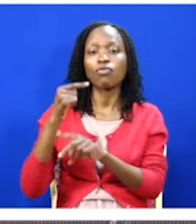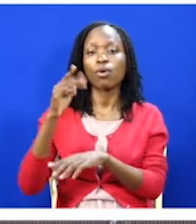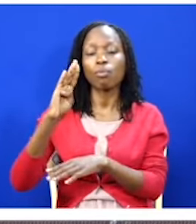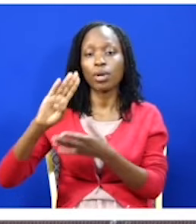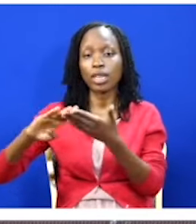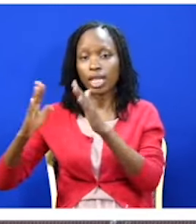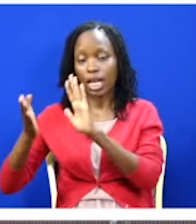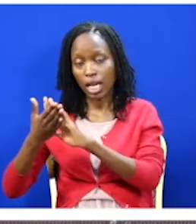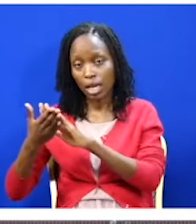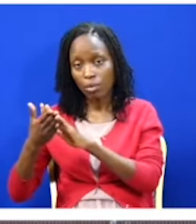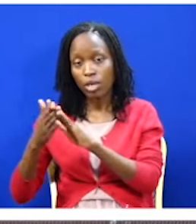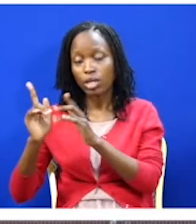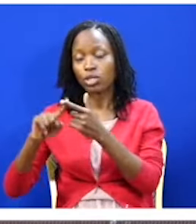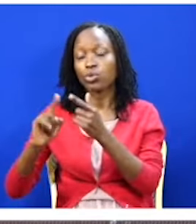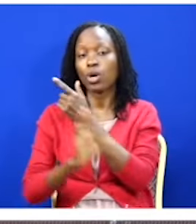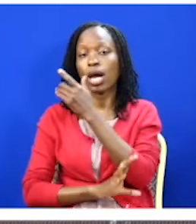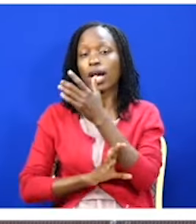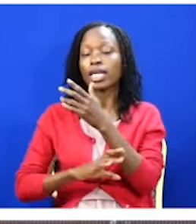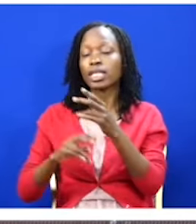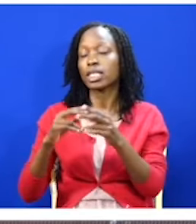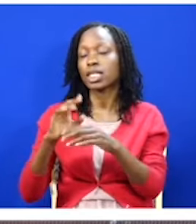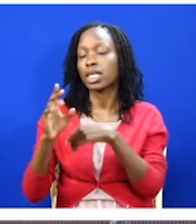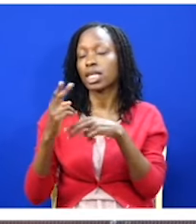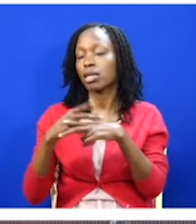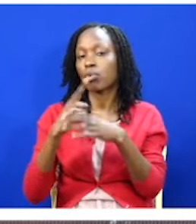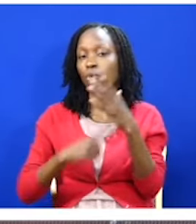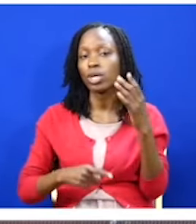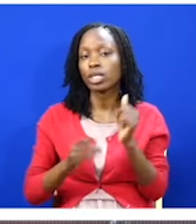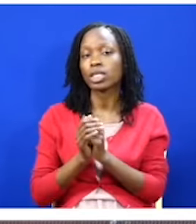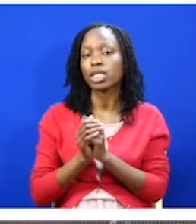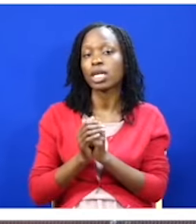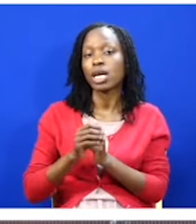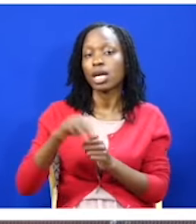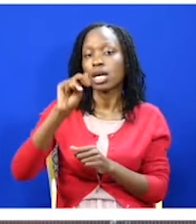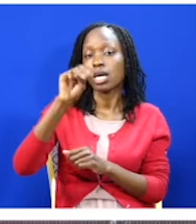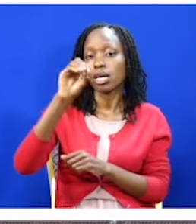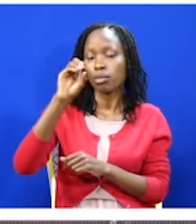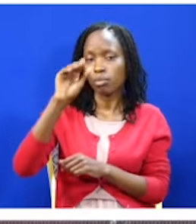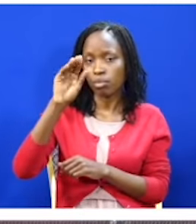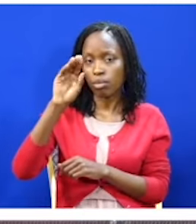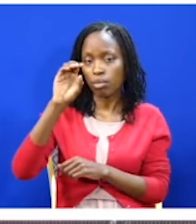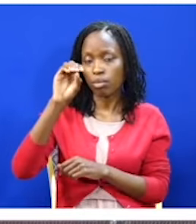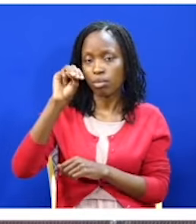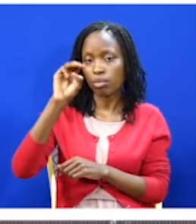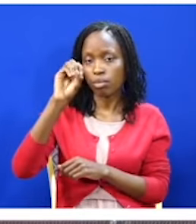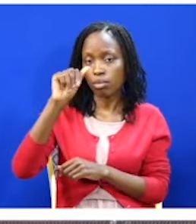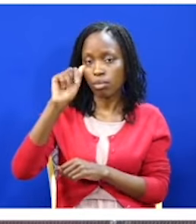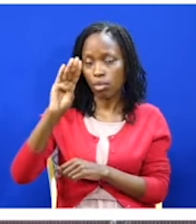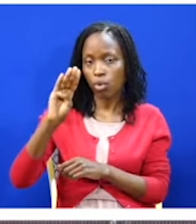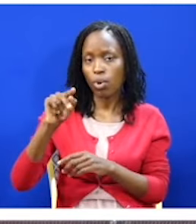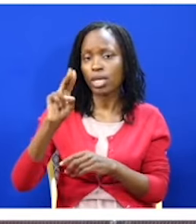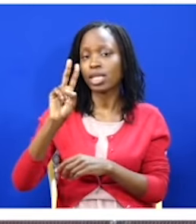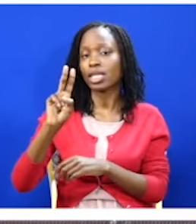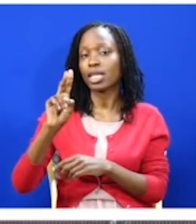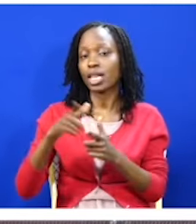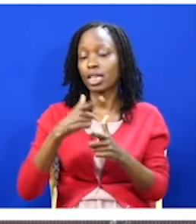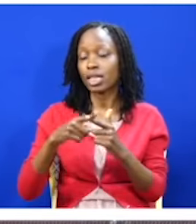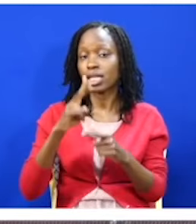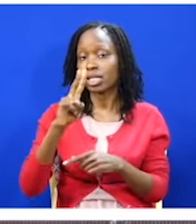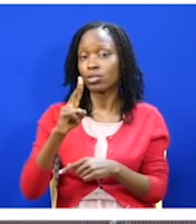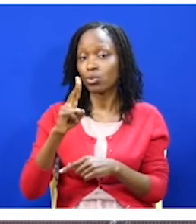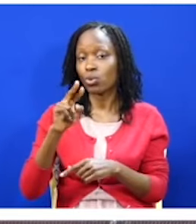sons, Mahlon and Chilion. Elimelech and Naomi's sons grew up in Moab and married two Moabite women called Ruth